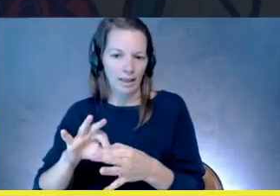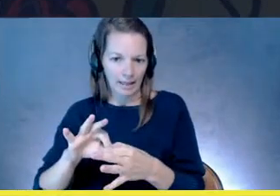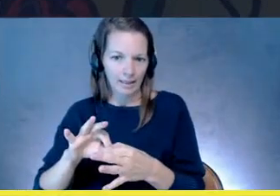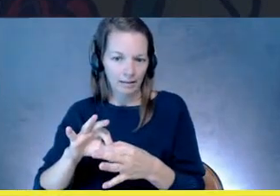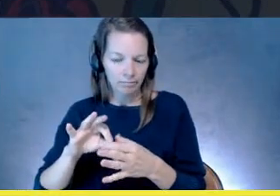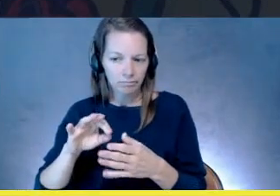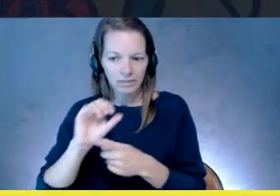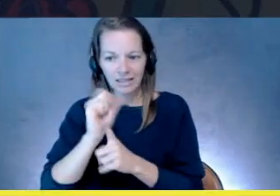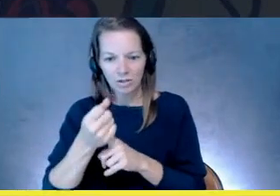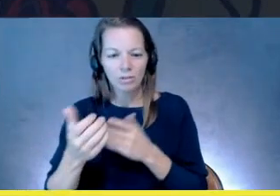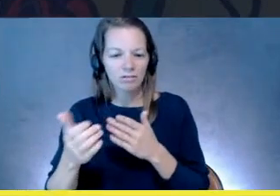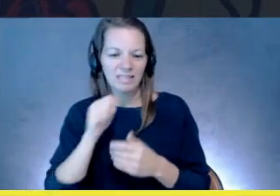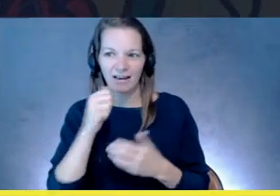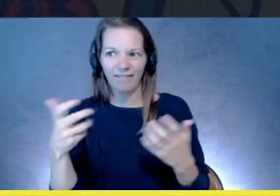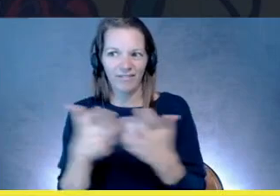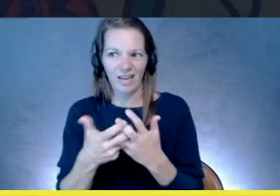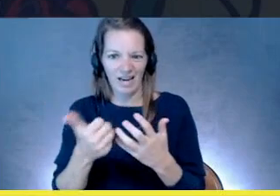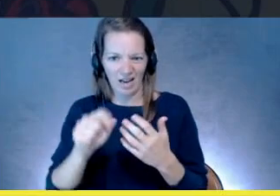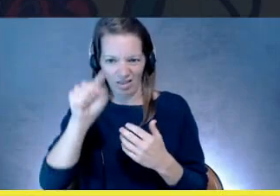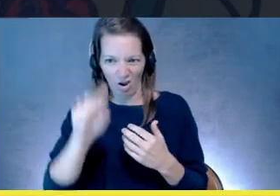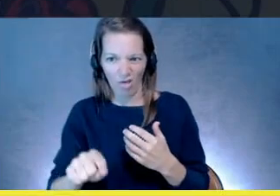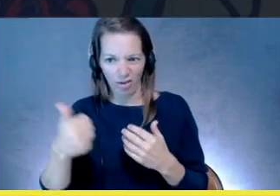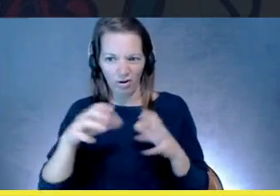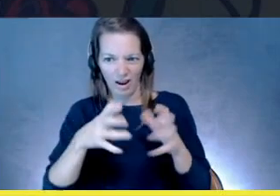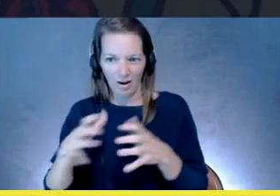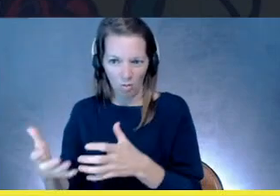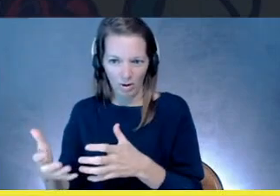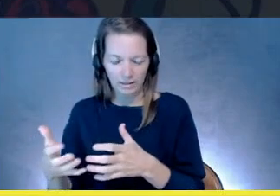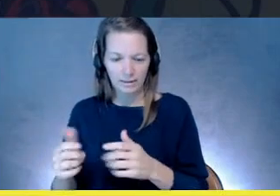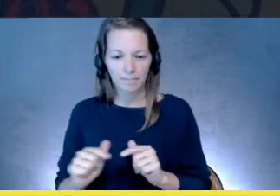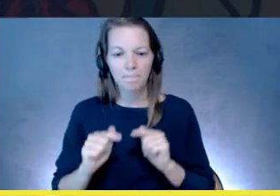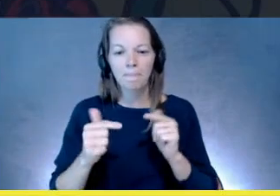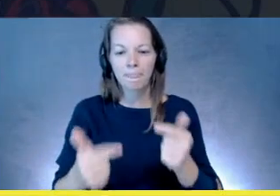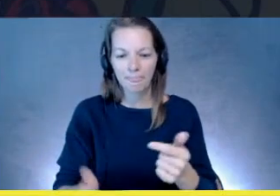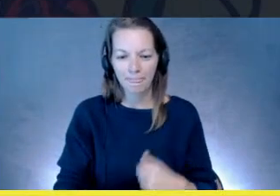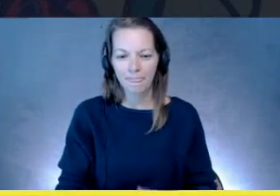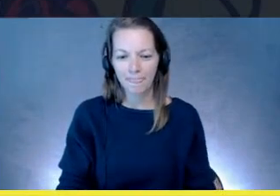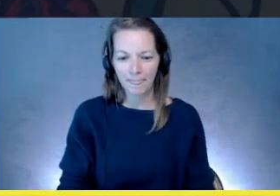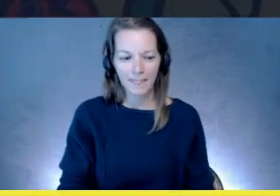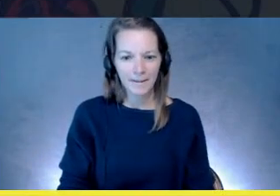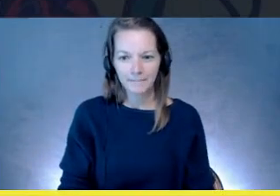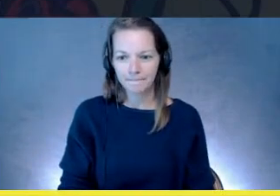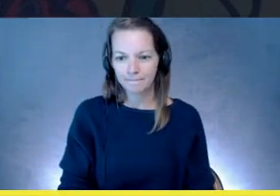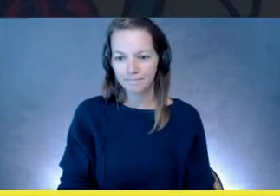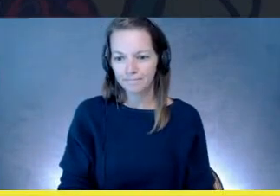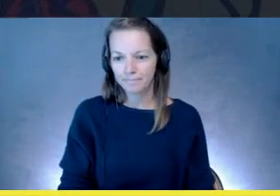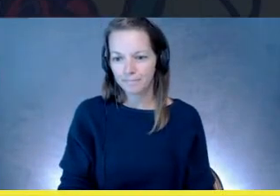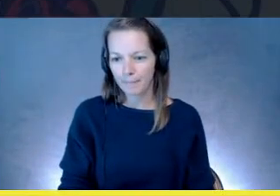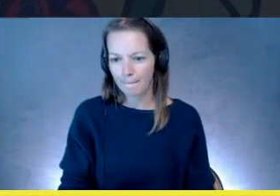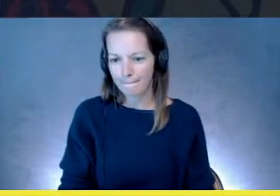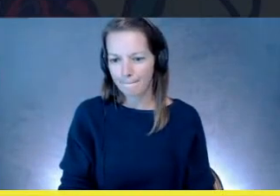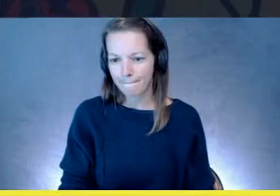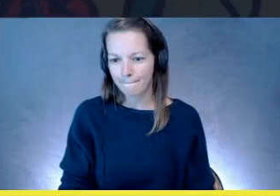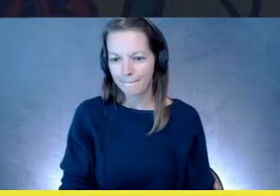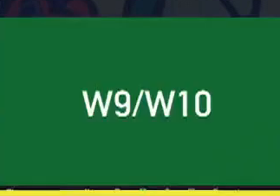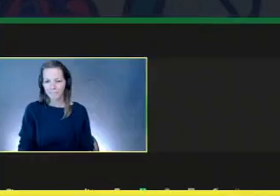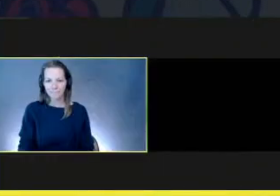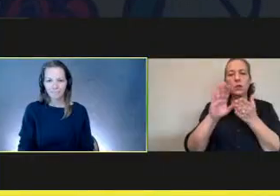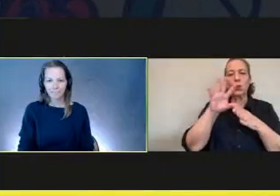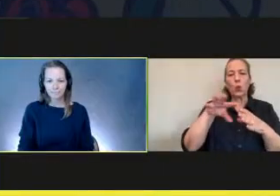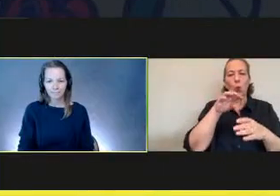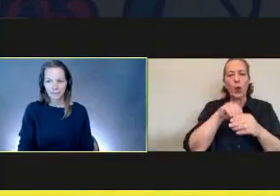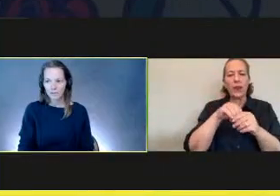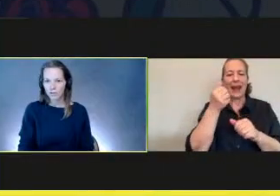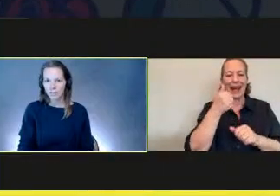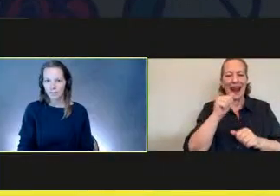conditions that didn't fit in any of the other categories. And what we did is we coded for exclusion within any of these disability-related domains. So